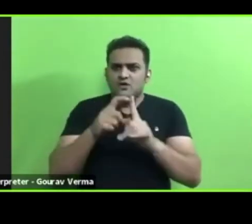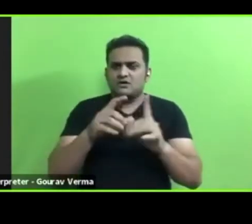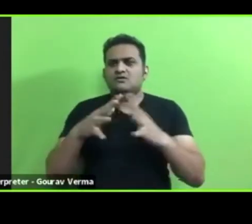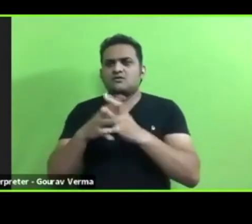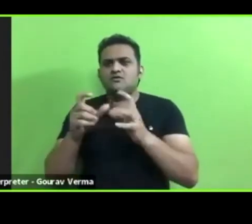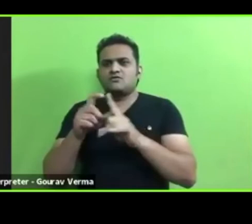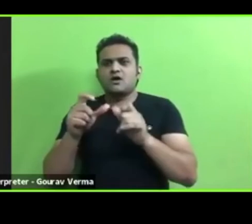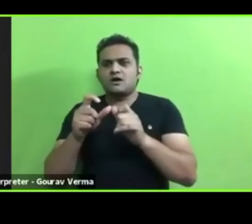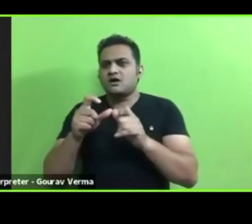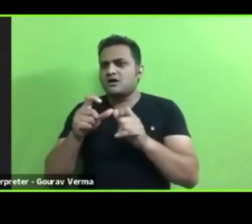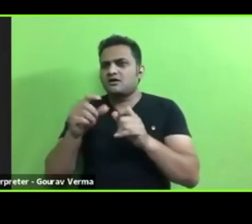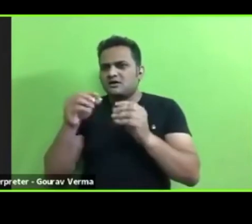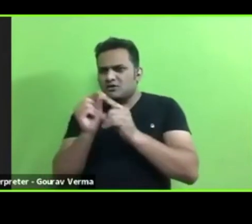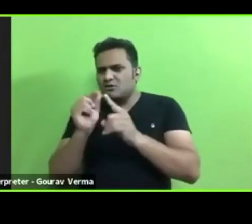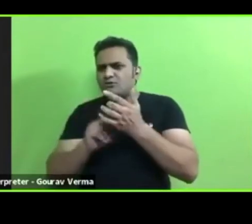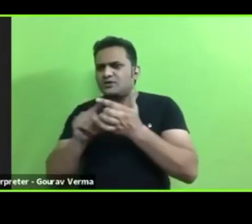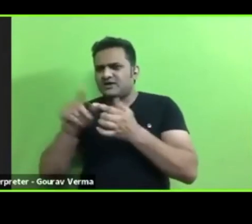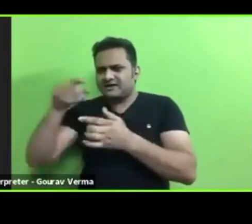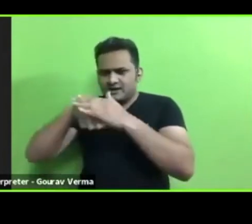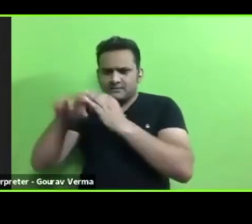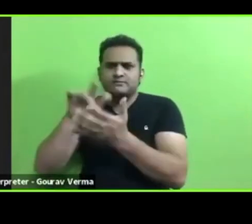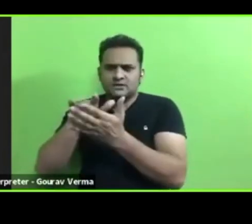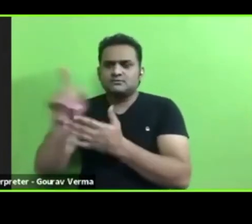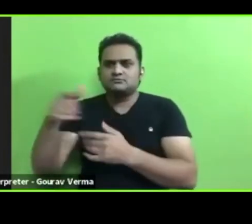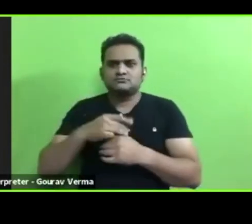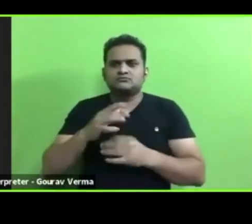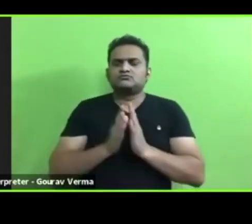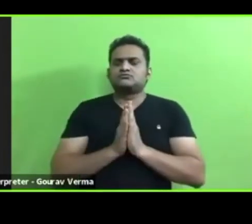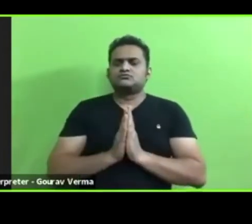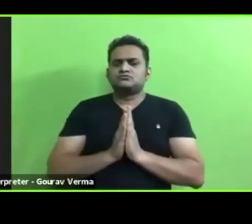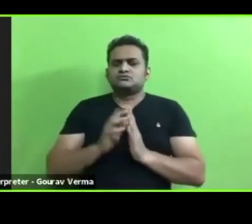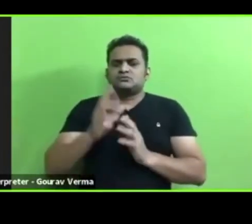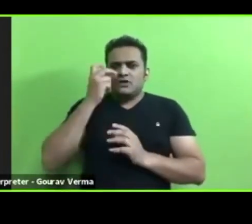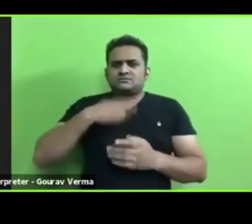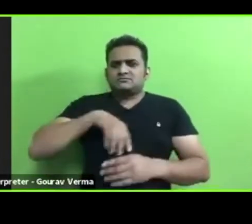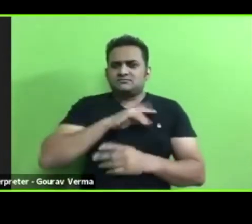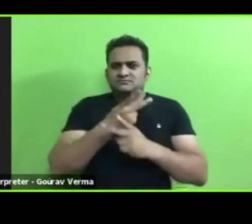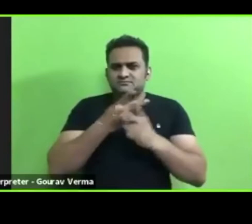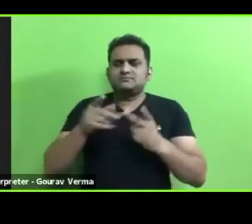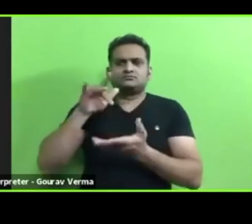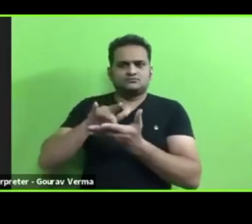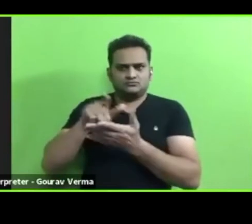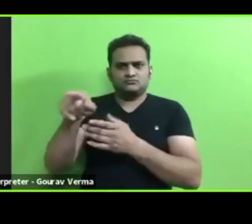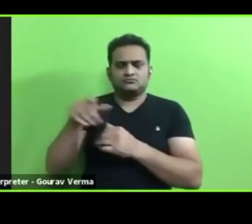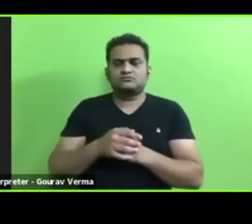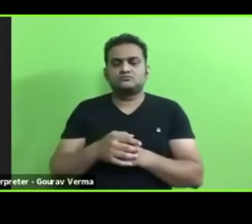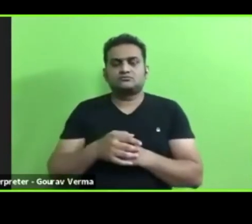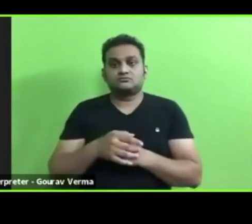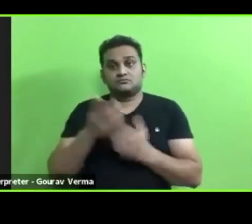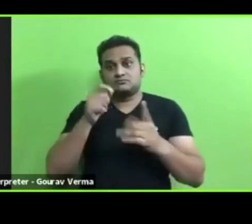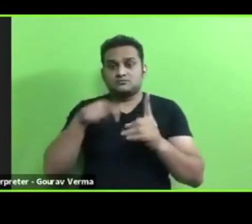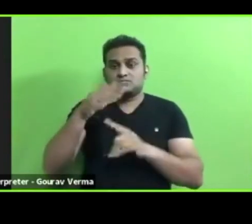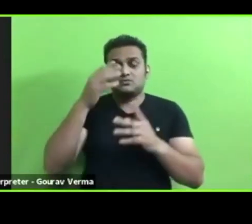is then the center of Sanatan Dharma space. It's Gaikwad Wada, his place, but of course known to the rest